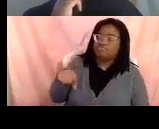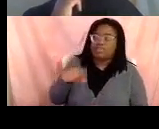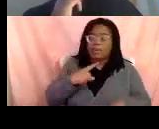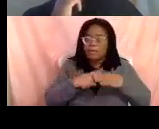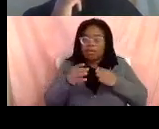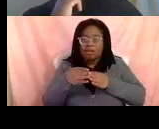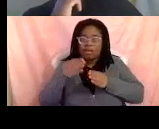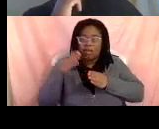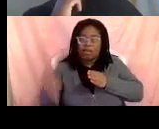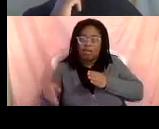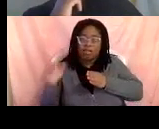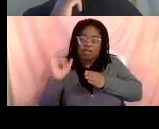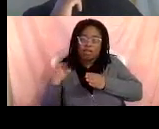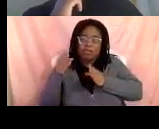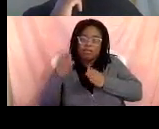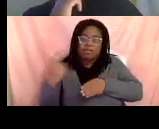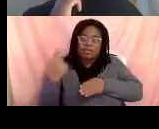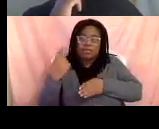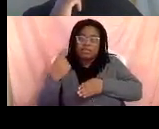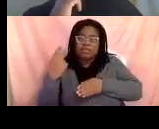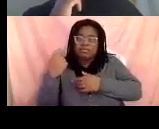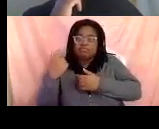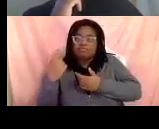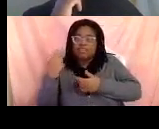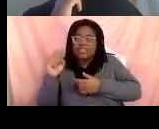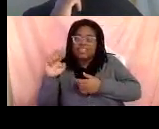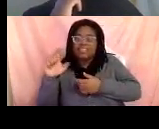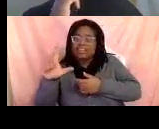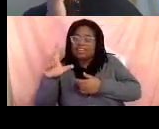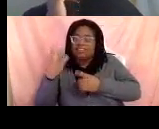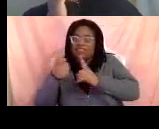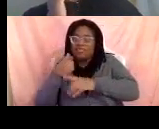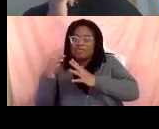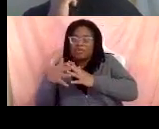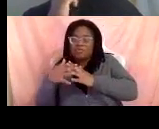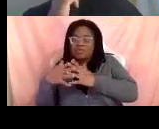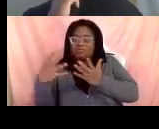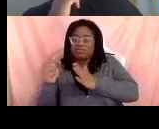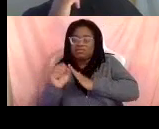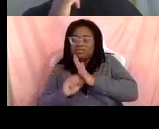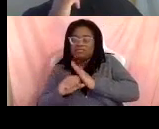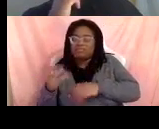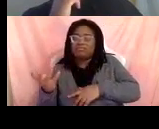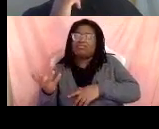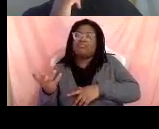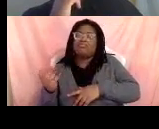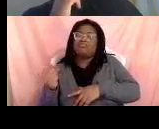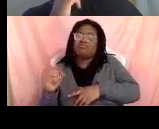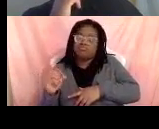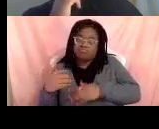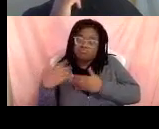to that person in bondage is like a seal of the United States. Mm, So here we